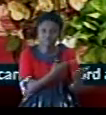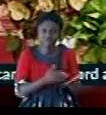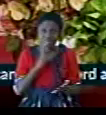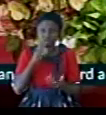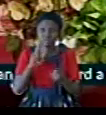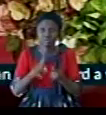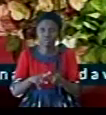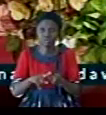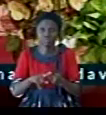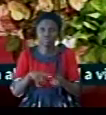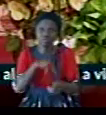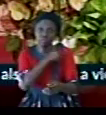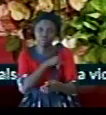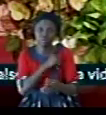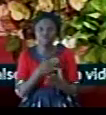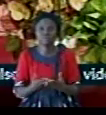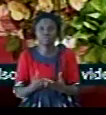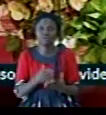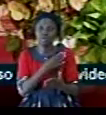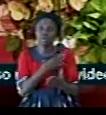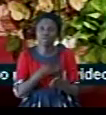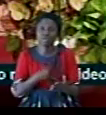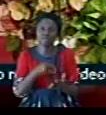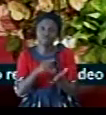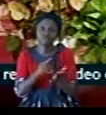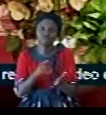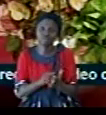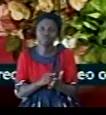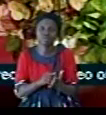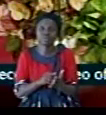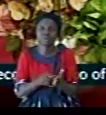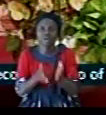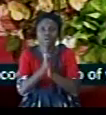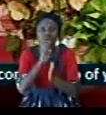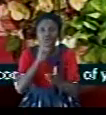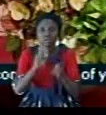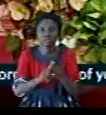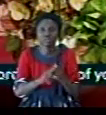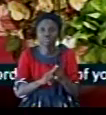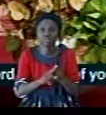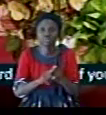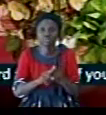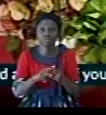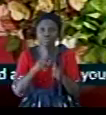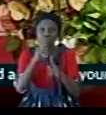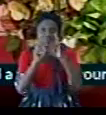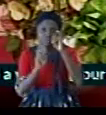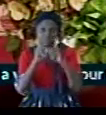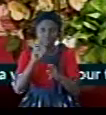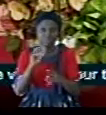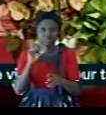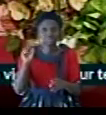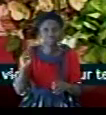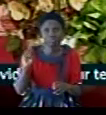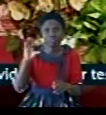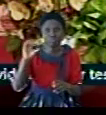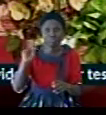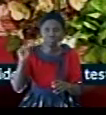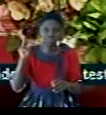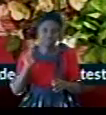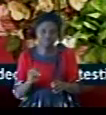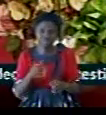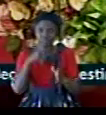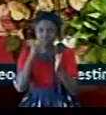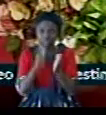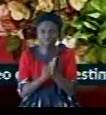said I should go for scan. And when I went for scan, they now found out that it was fibroid and I'm pregnant.